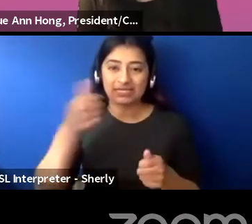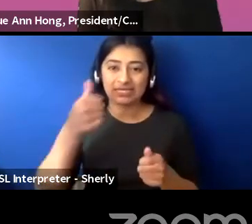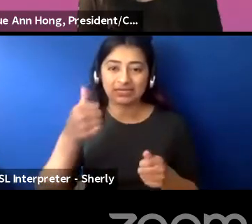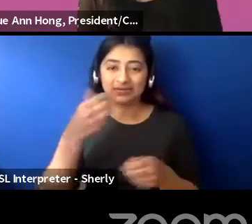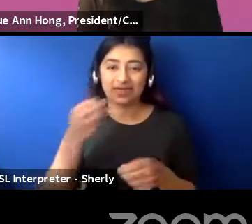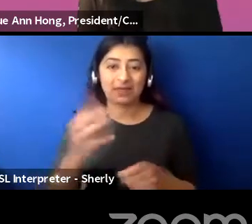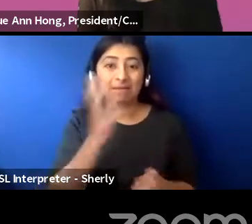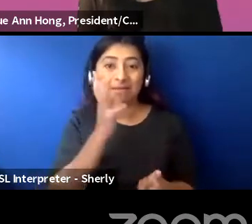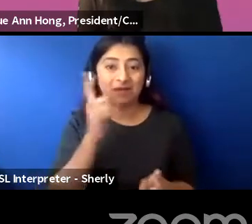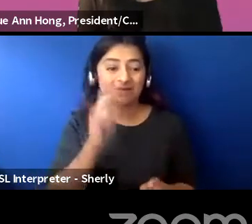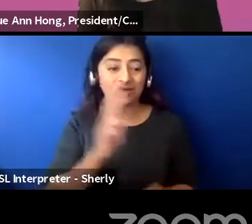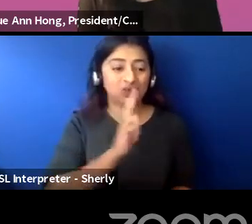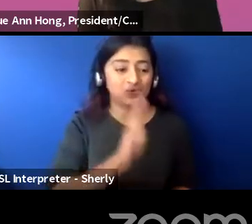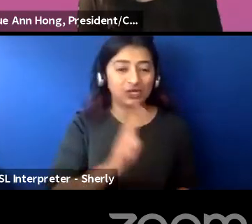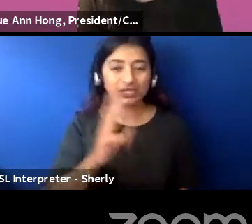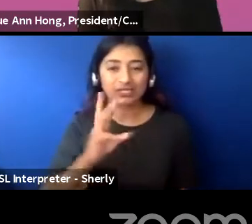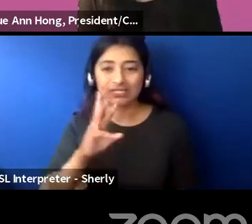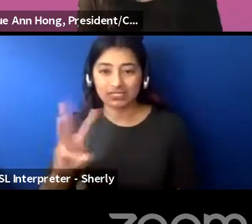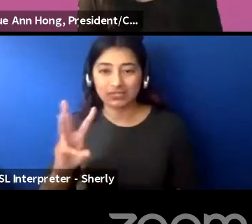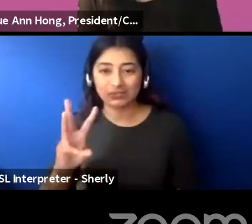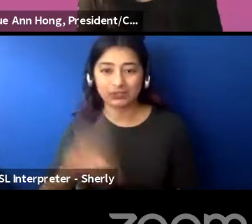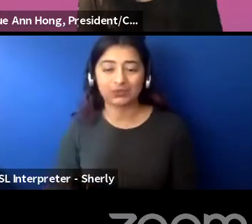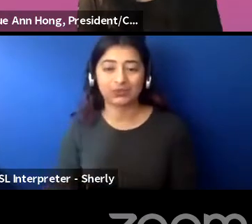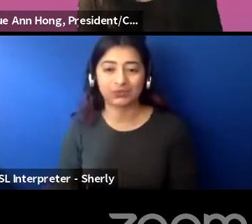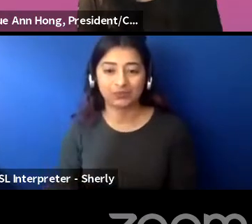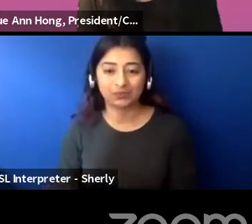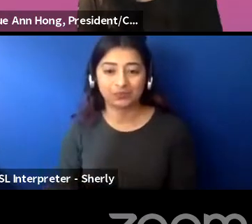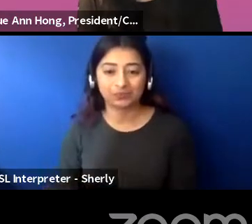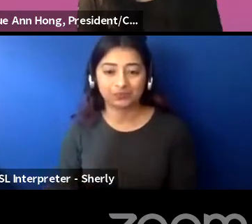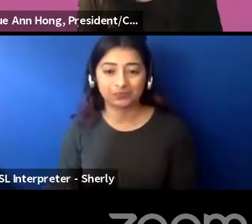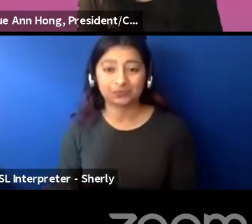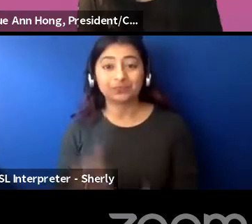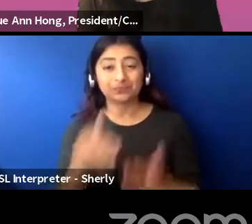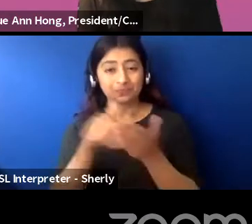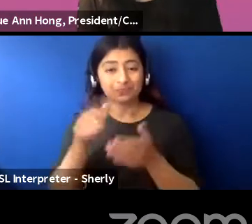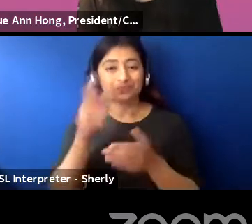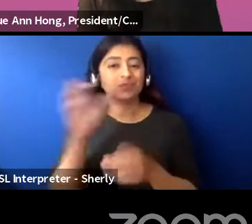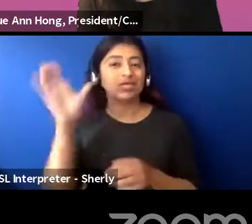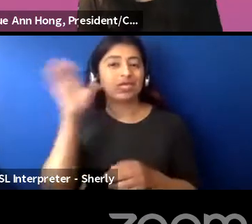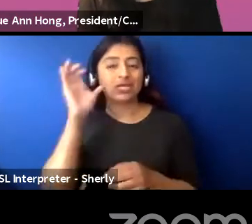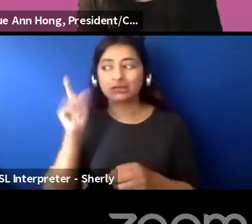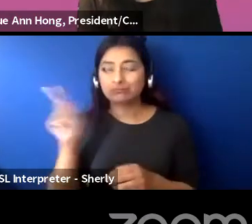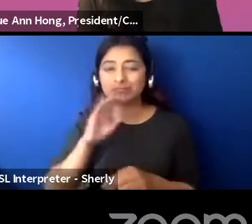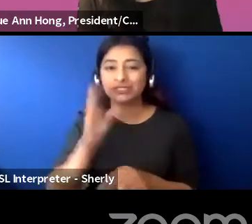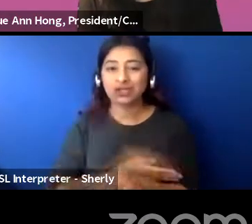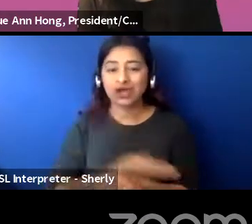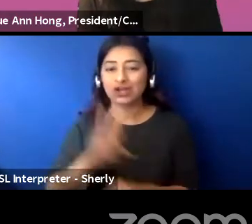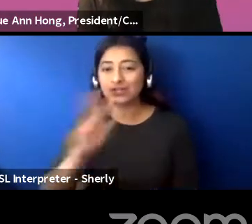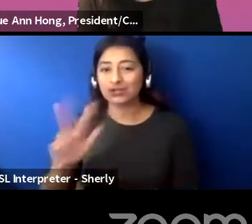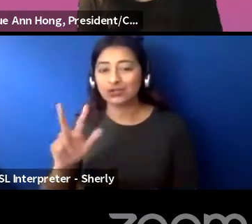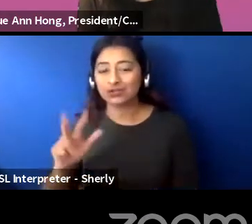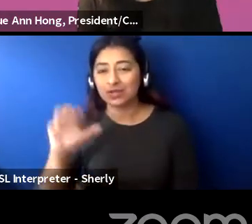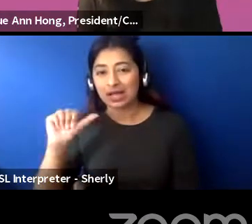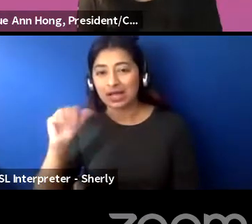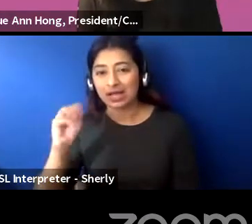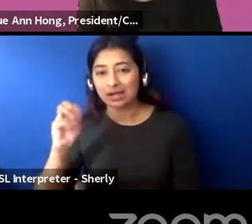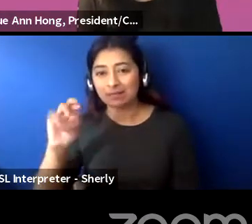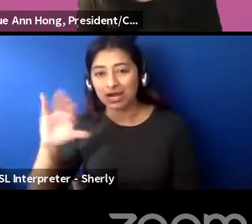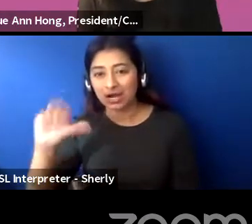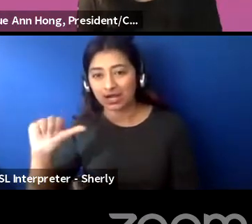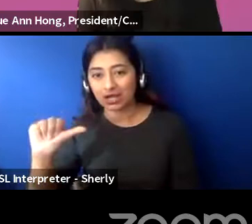a 3- and 6-year-old. So oftentimes you will hear my 3-year-old daughter, America, or my 6-year-old